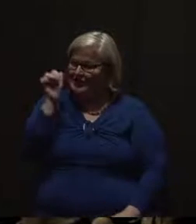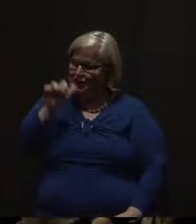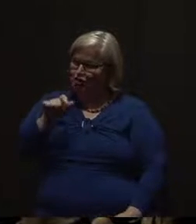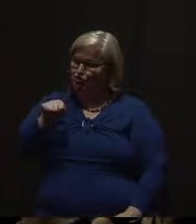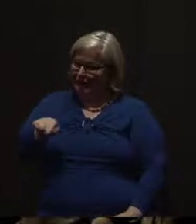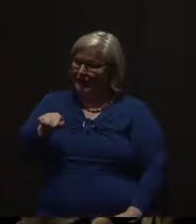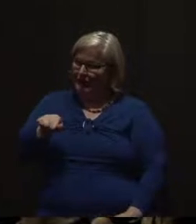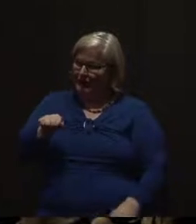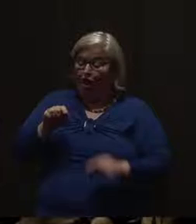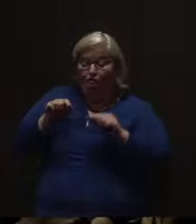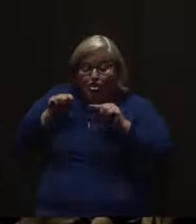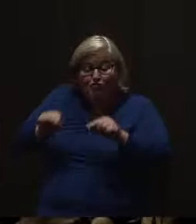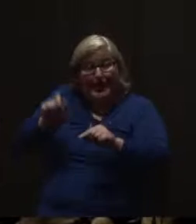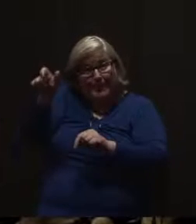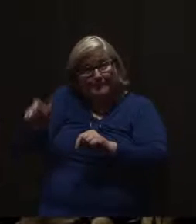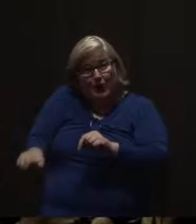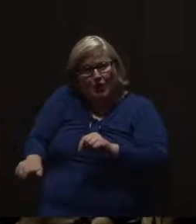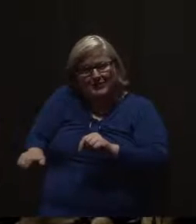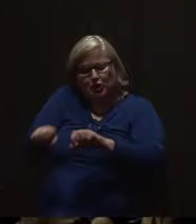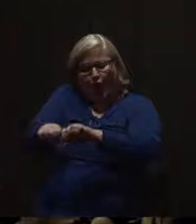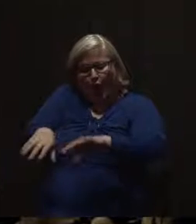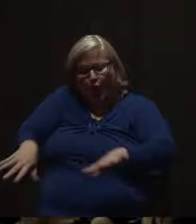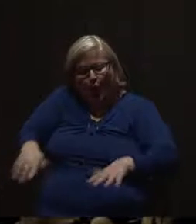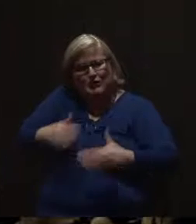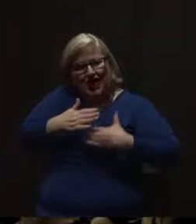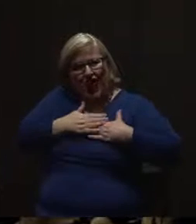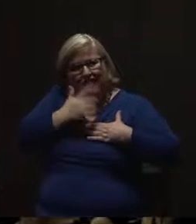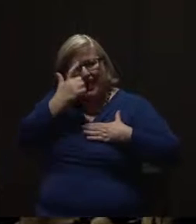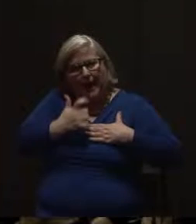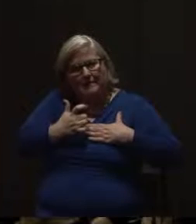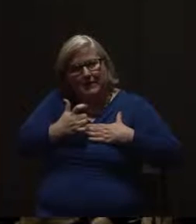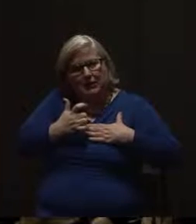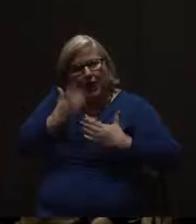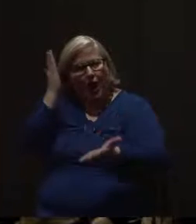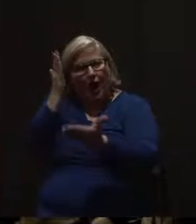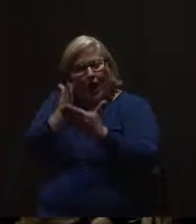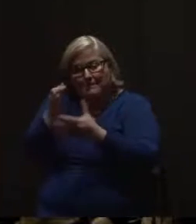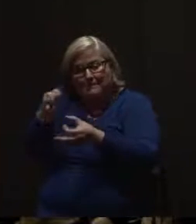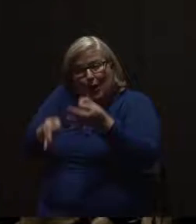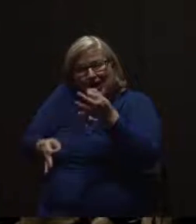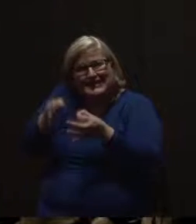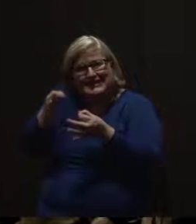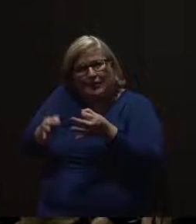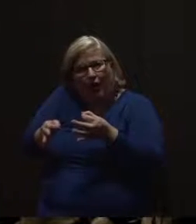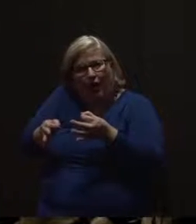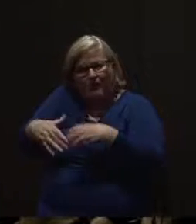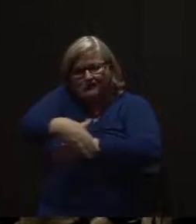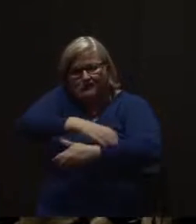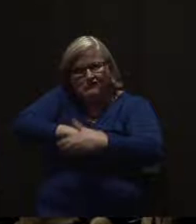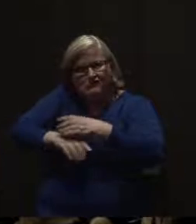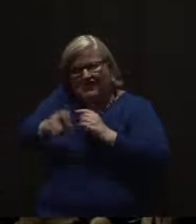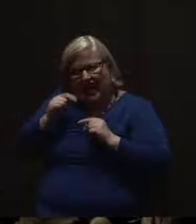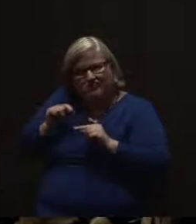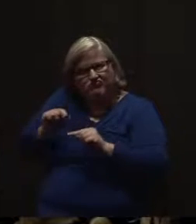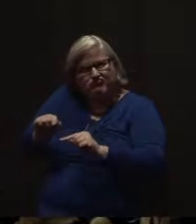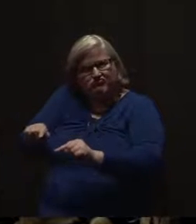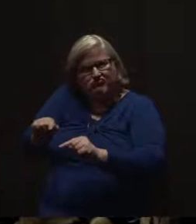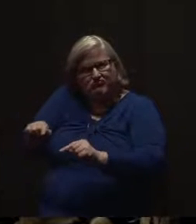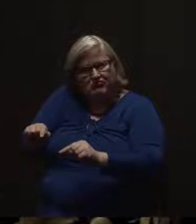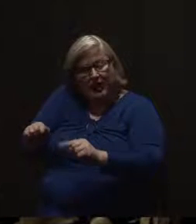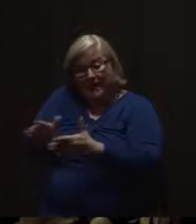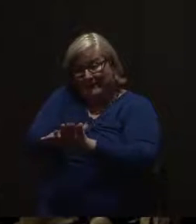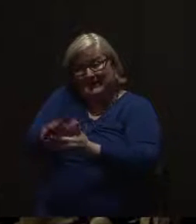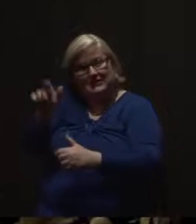love. It's a political weapon, and it doesn't even have to be a real threat. Just the fear of losing love or never getting enough